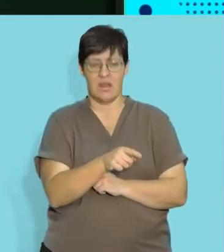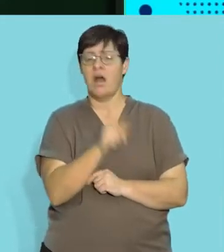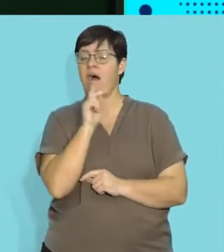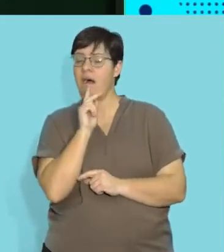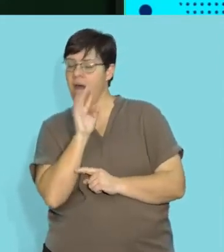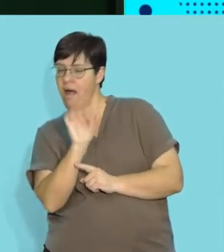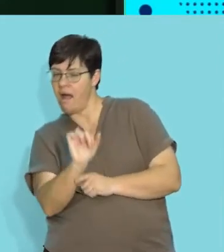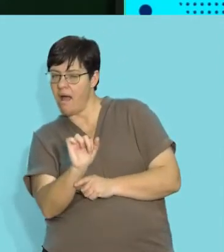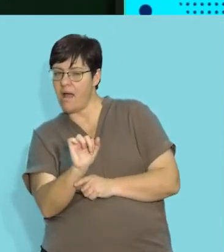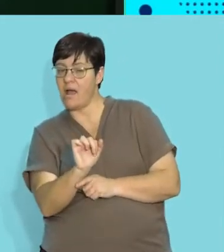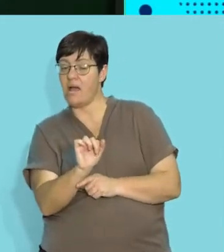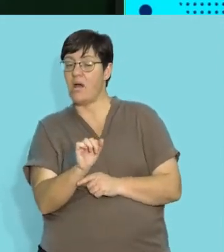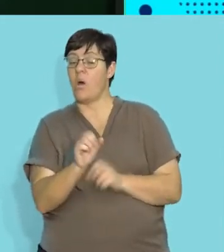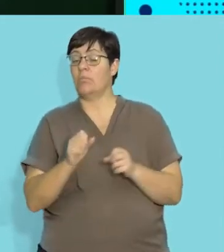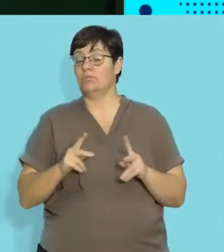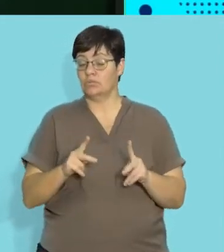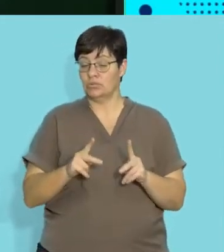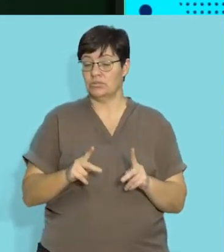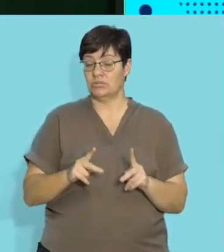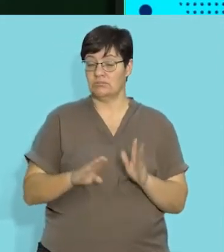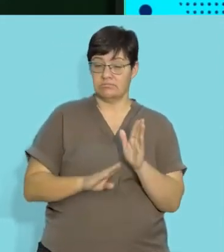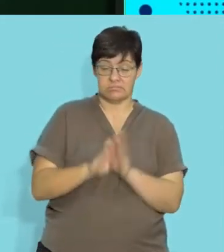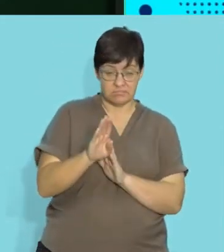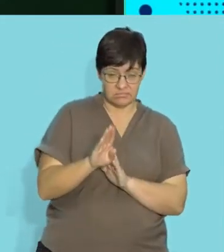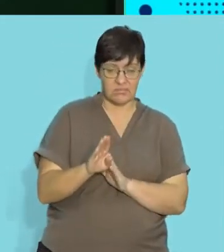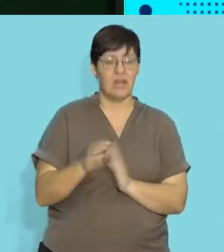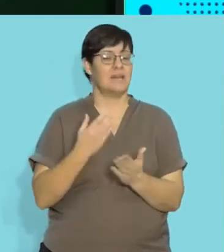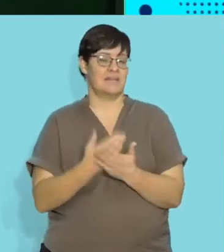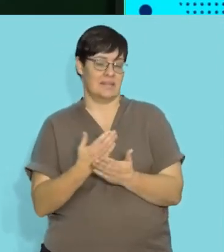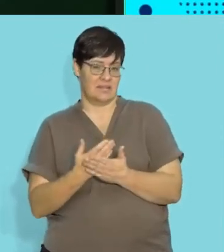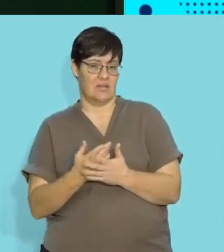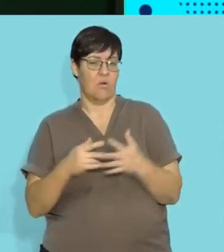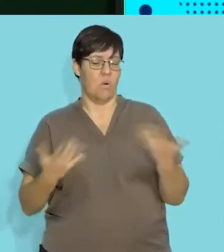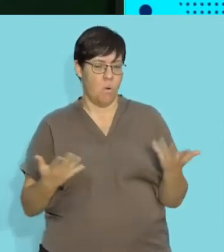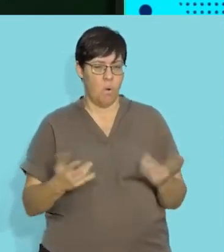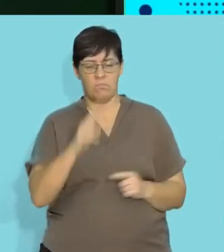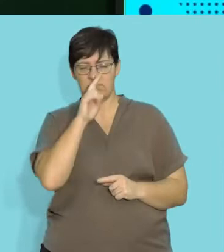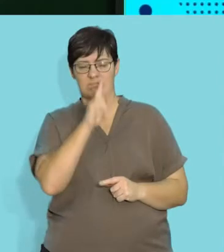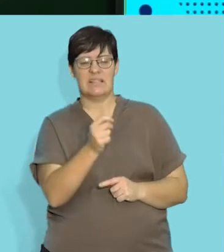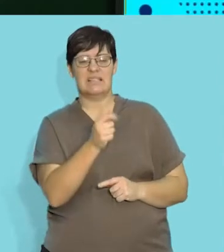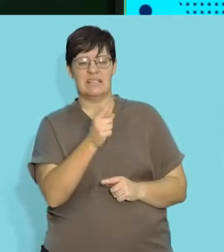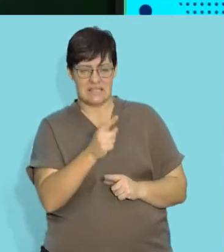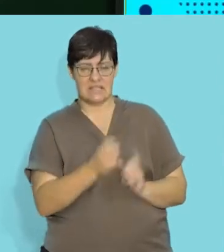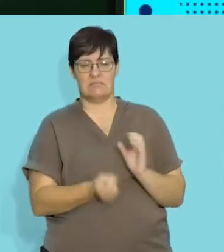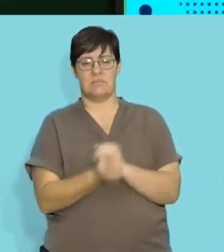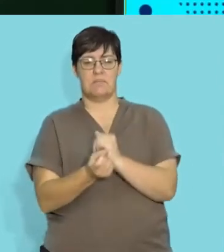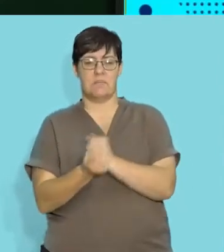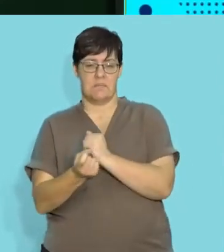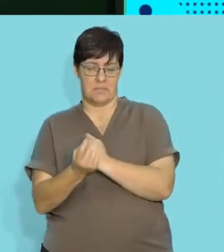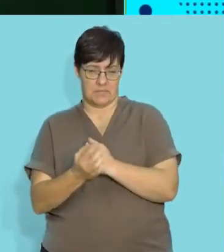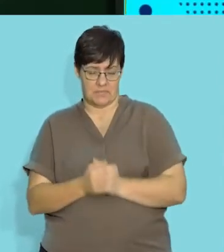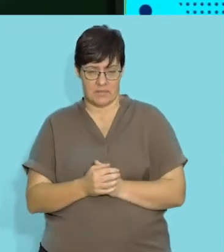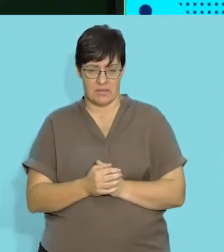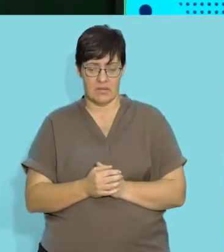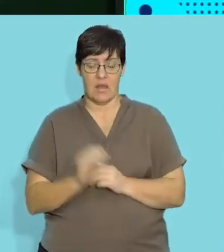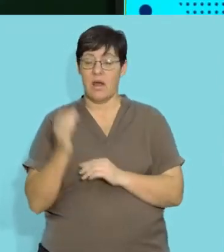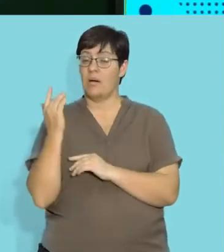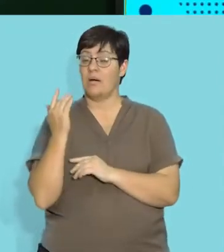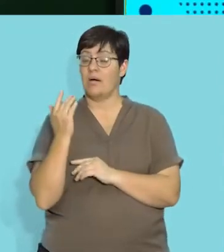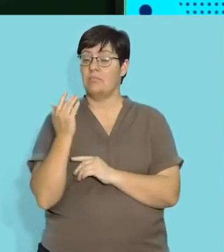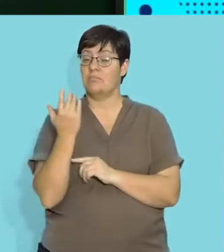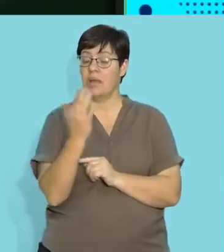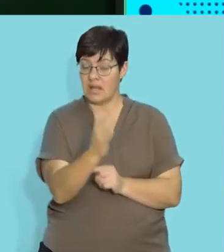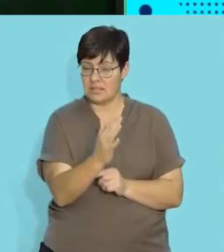in order to increase their chances of survival or to increase the chances of seeds germinating. So plants